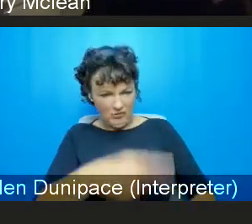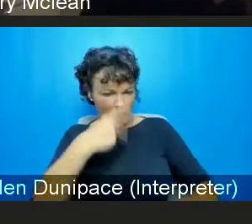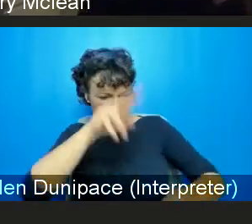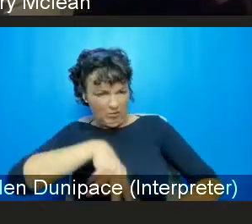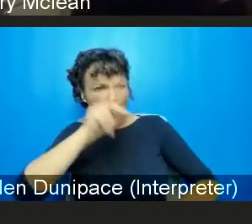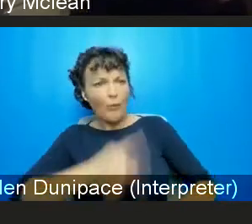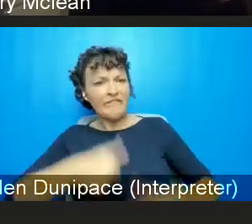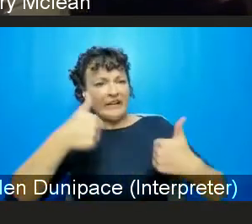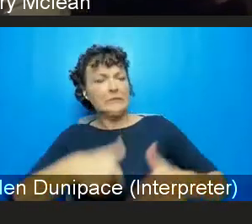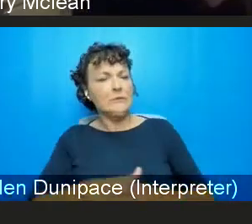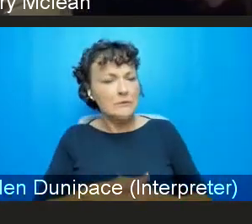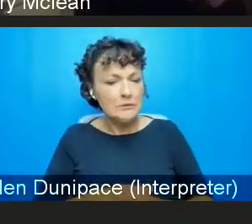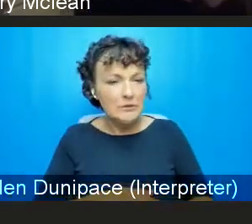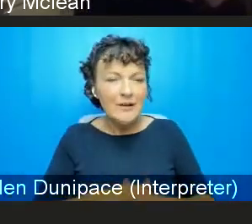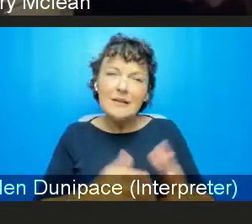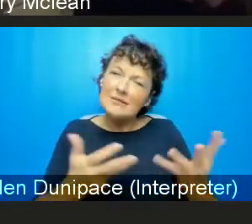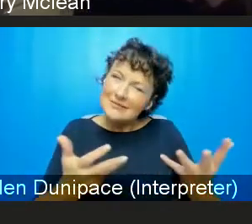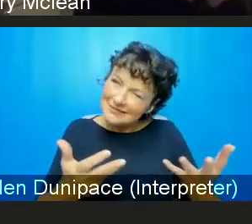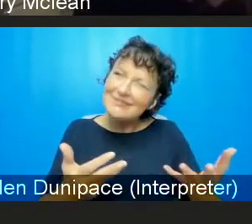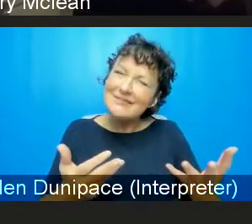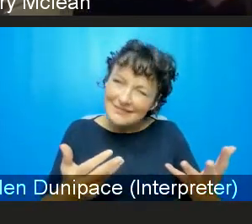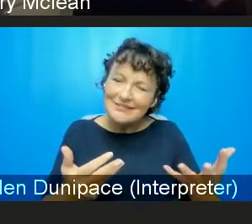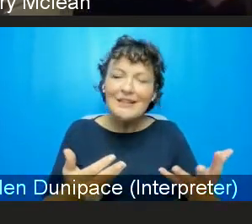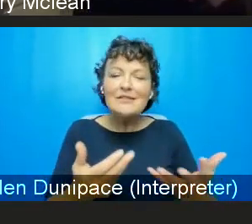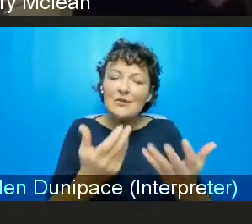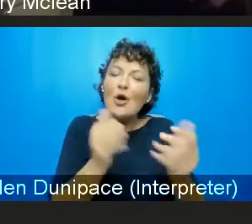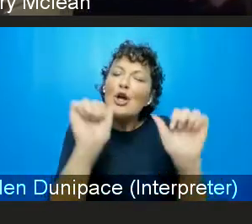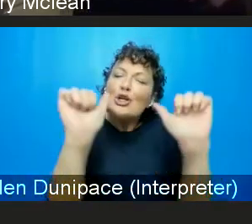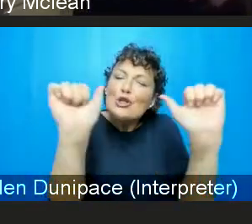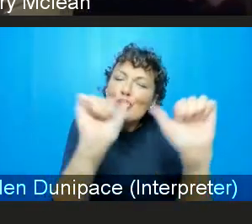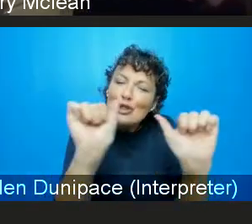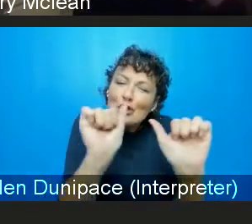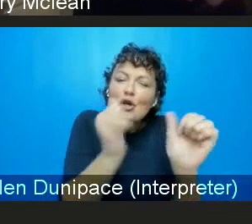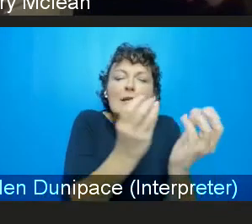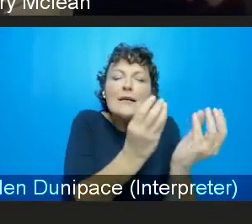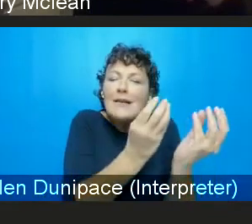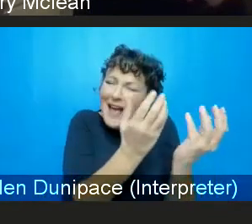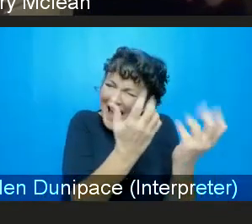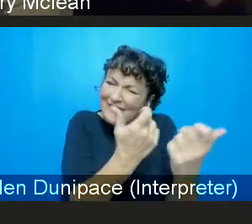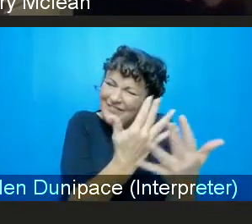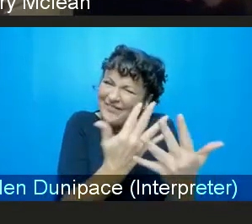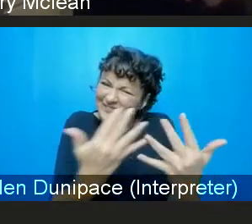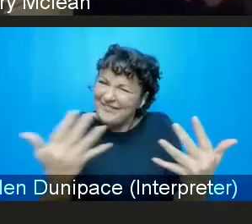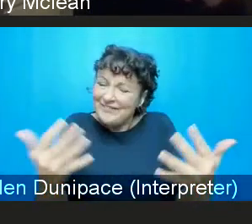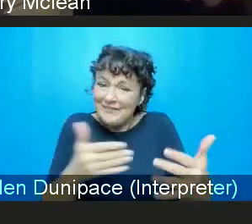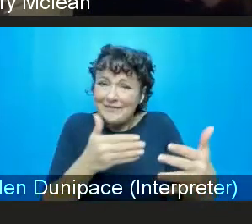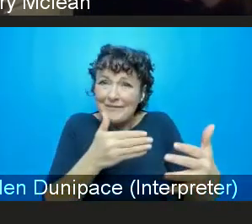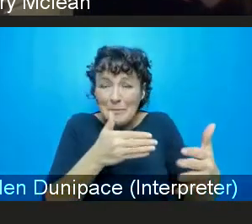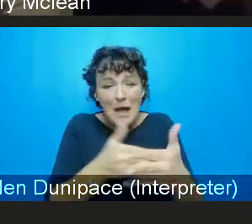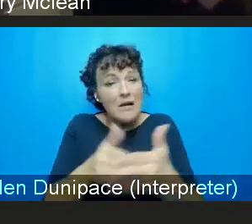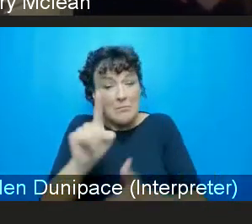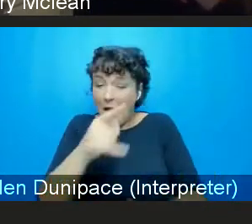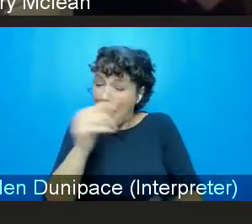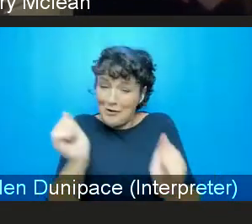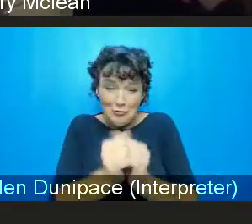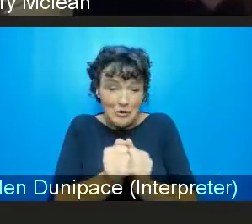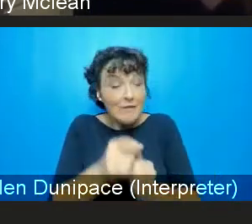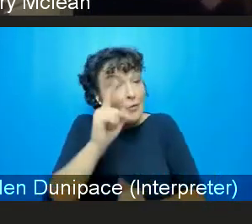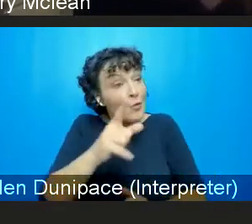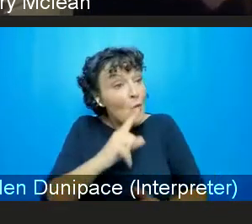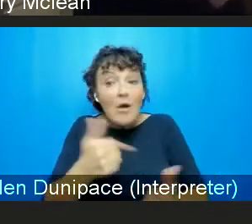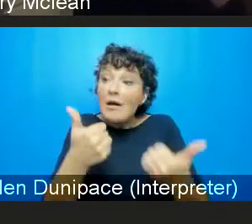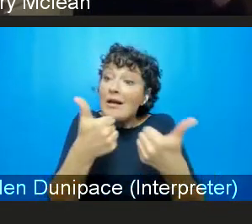know. So I think, you know, there's lots of barriers out there. But yeah, being open and honest is the best way to overcome them.